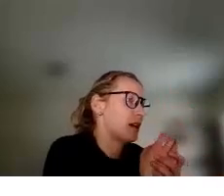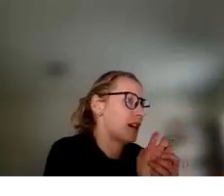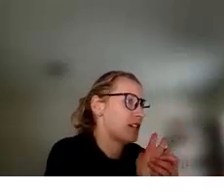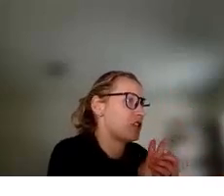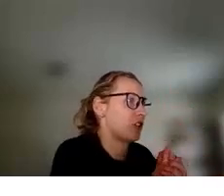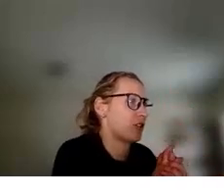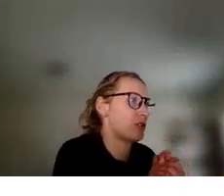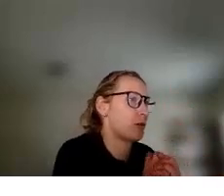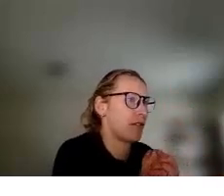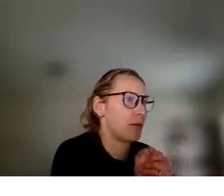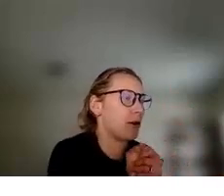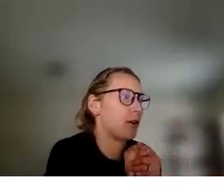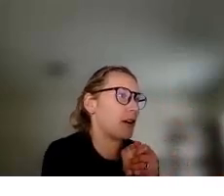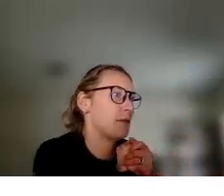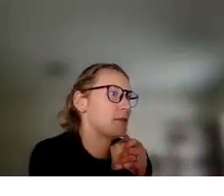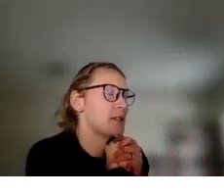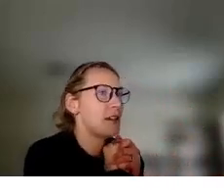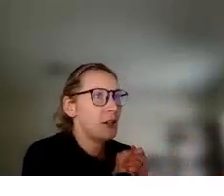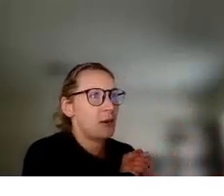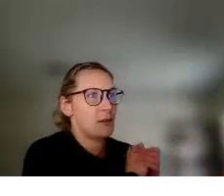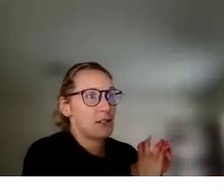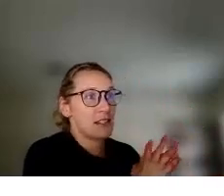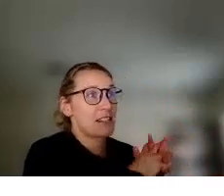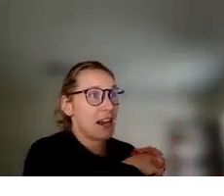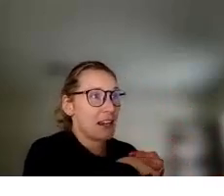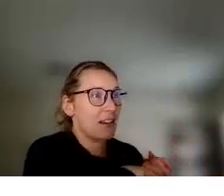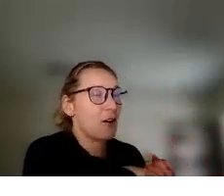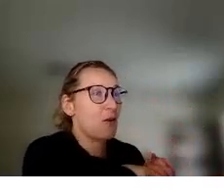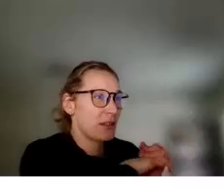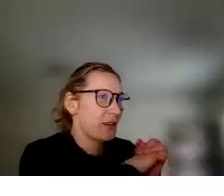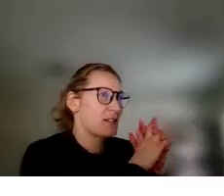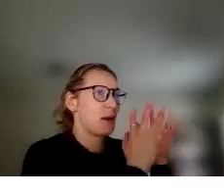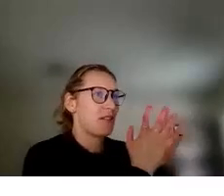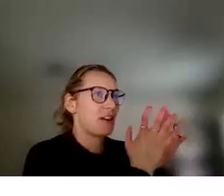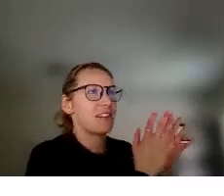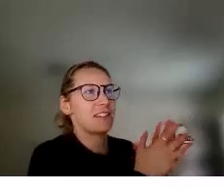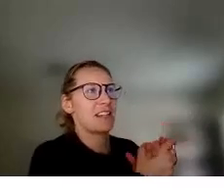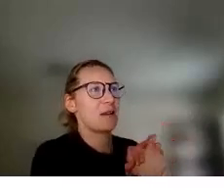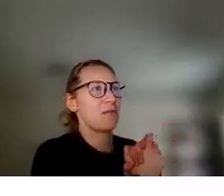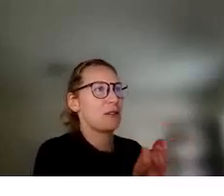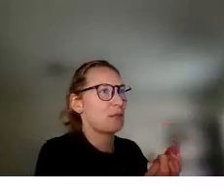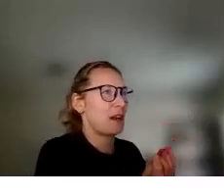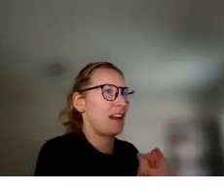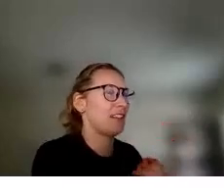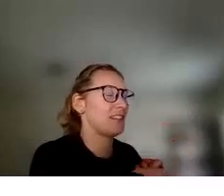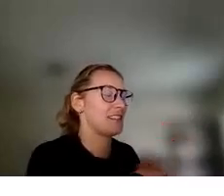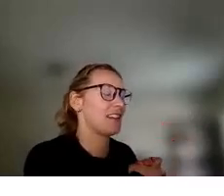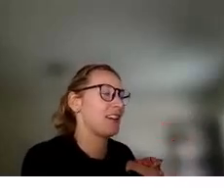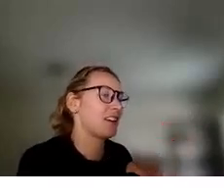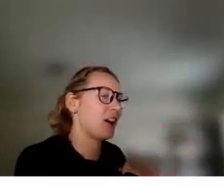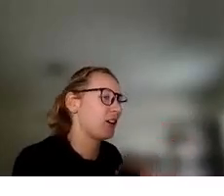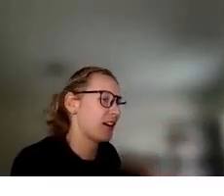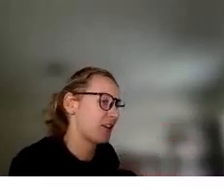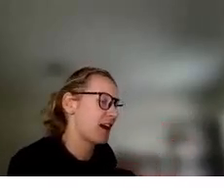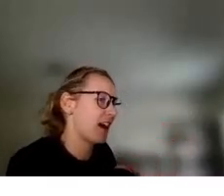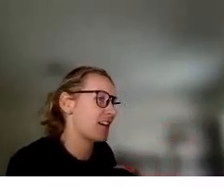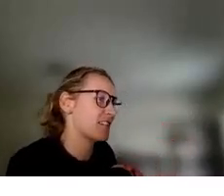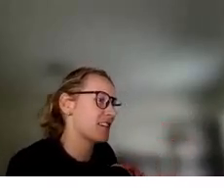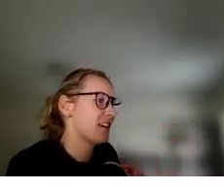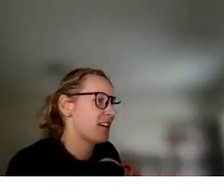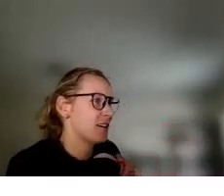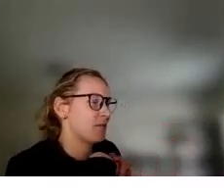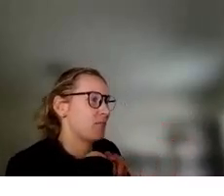the HCBS children's waiver programs, which is exciting. One less waiver to keep in your brain, because I think